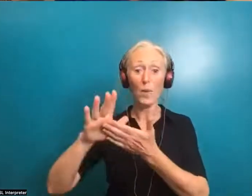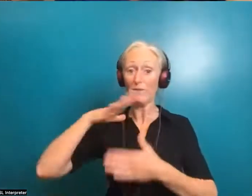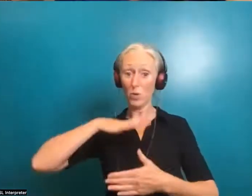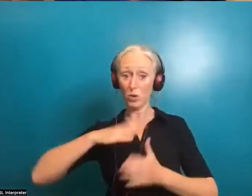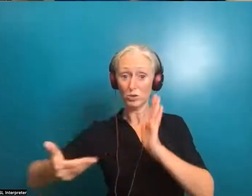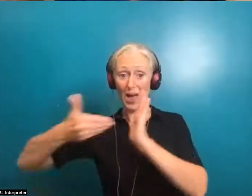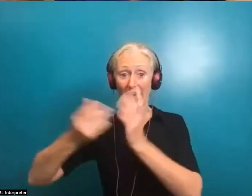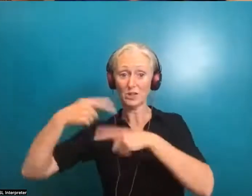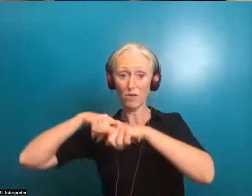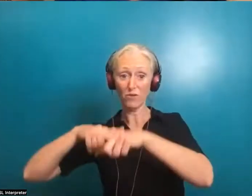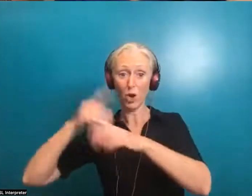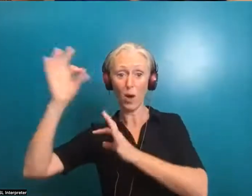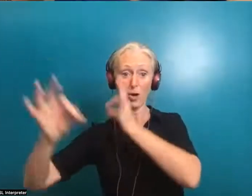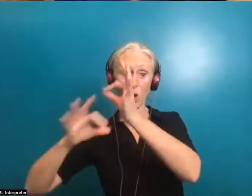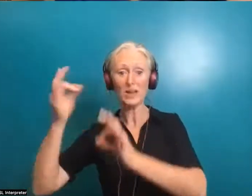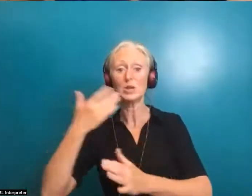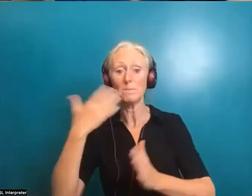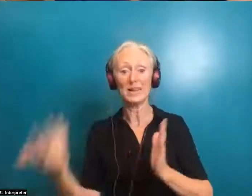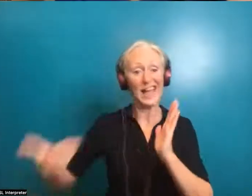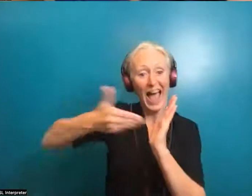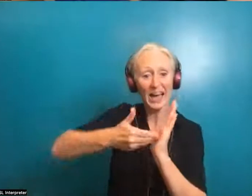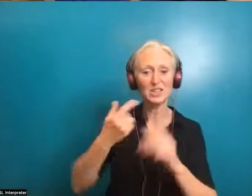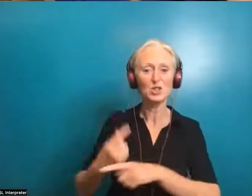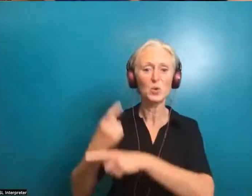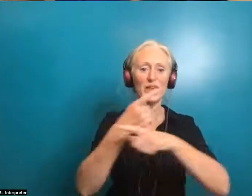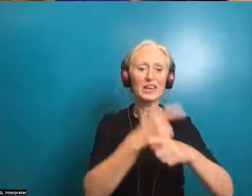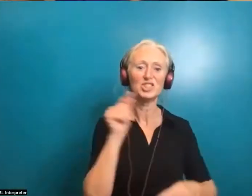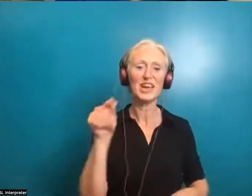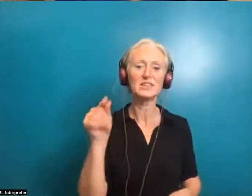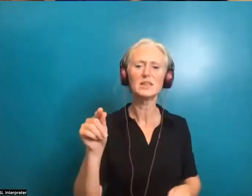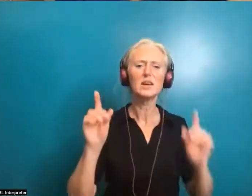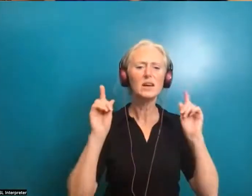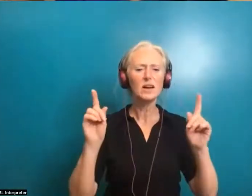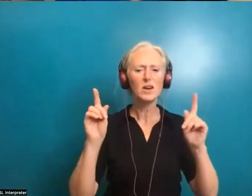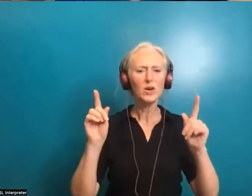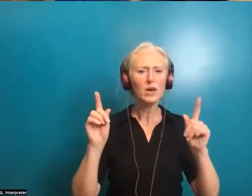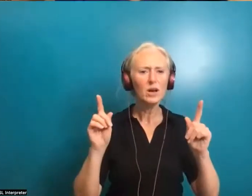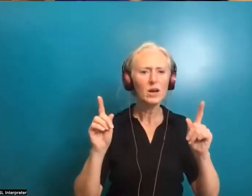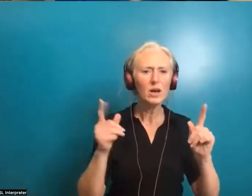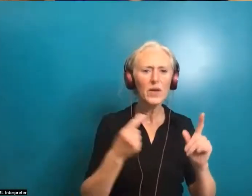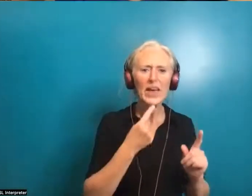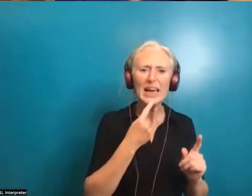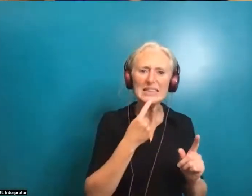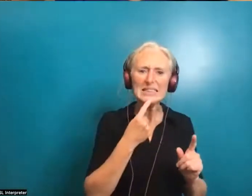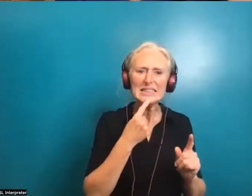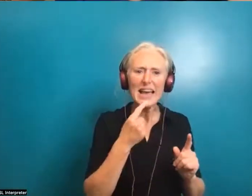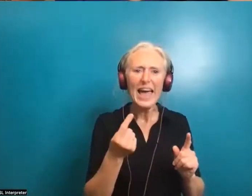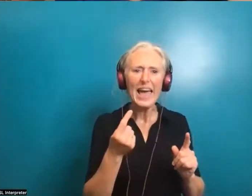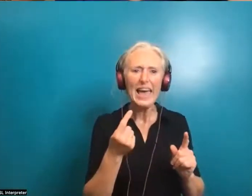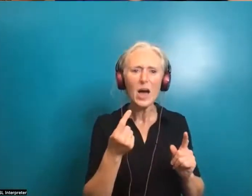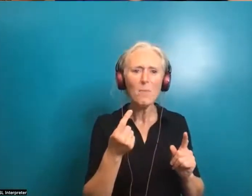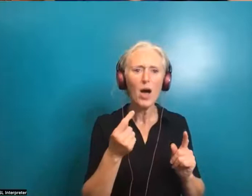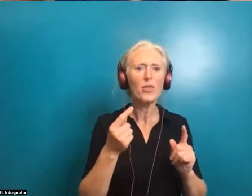a follow-up, feel free to add it to the chat. And in relation to the sparing vision drugs in Paris,